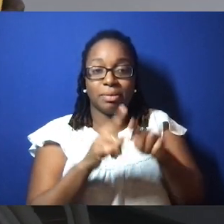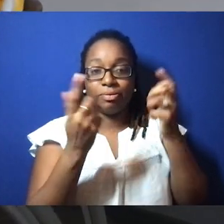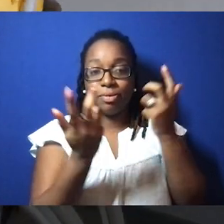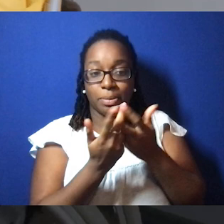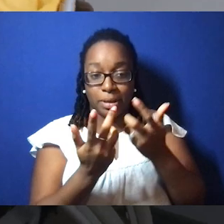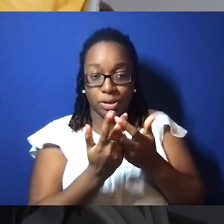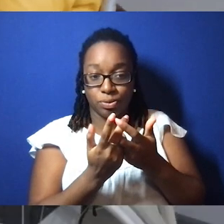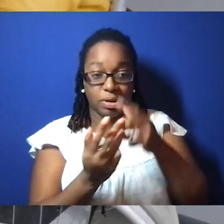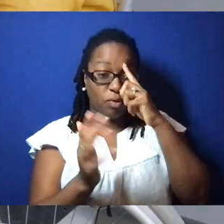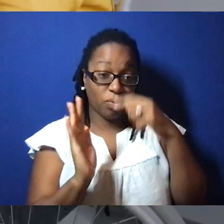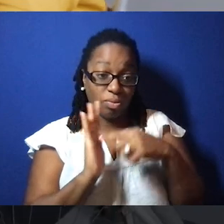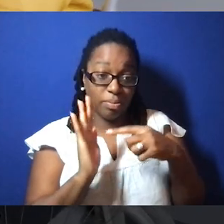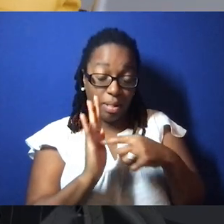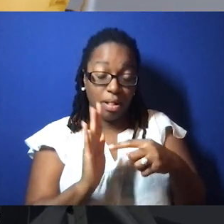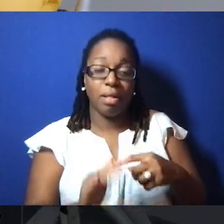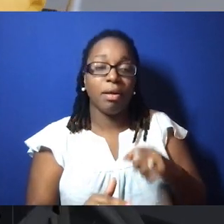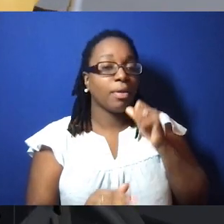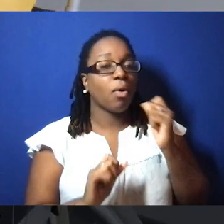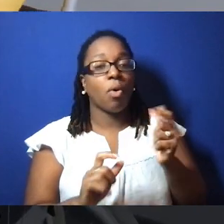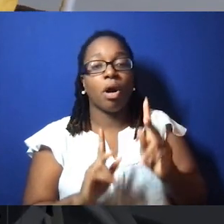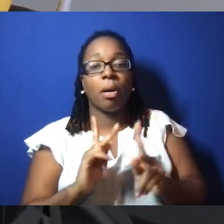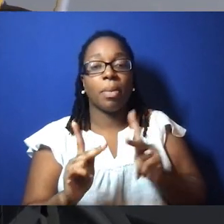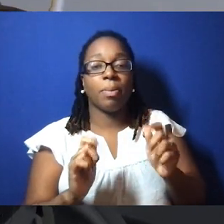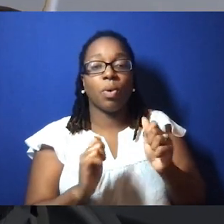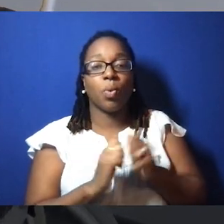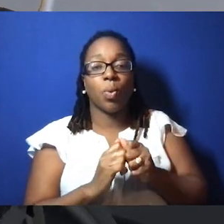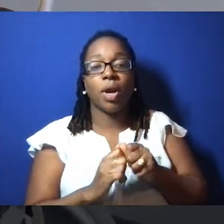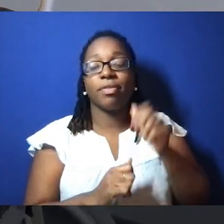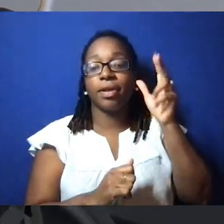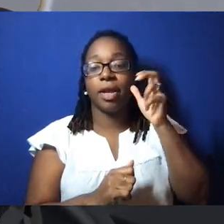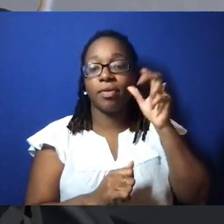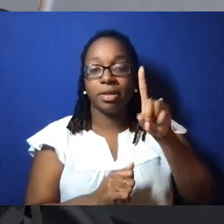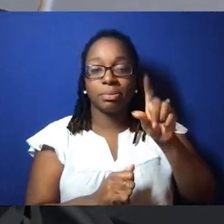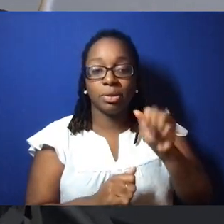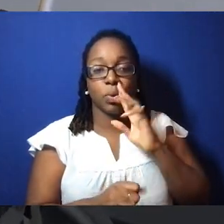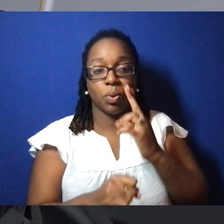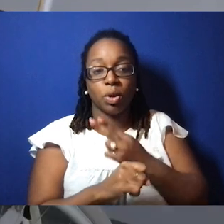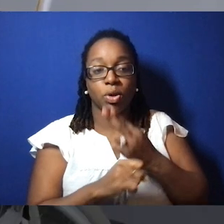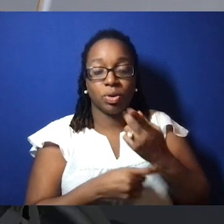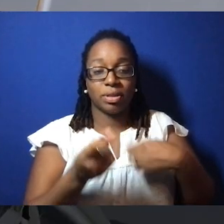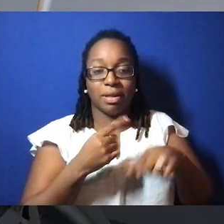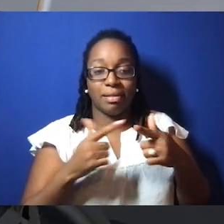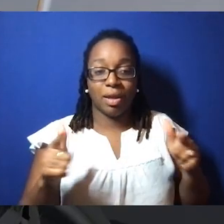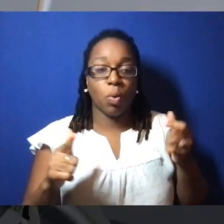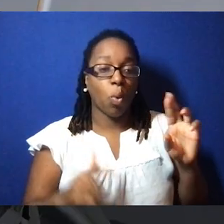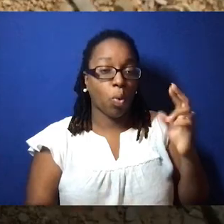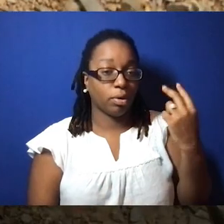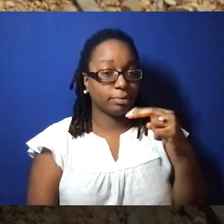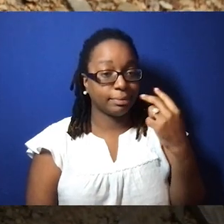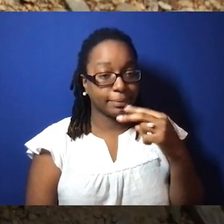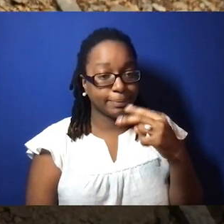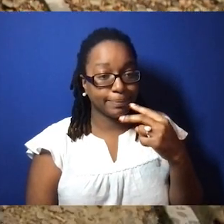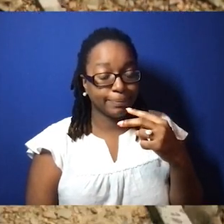of accommodation. For example, not all individuals with a hearing disability use sign language or